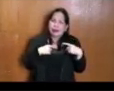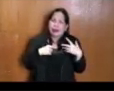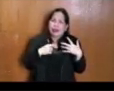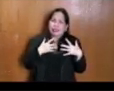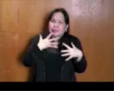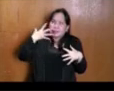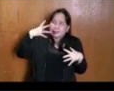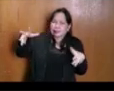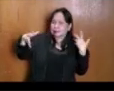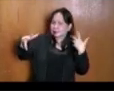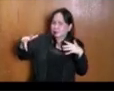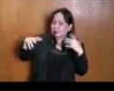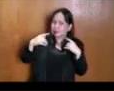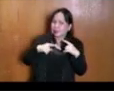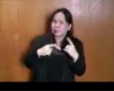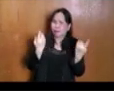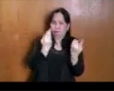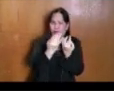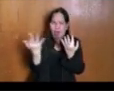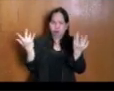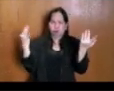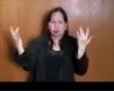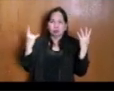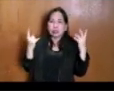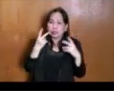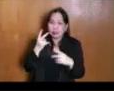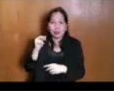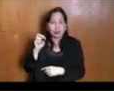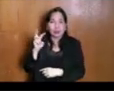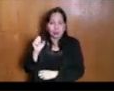waves, droughts, and wildfires, as we're seeing in the news today.